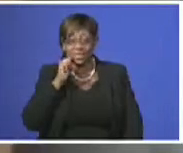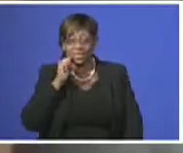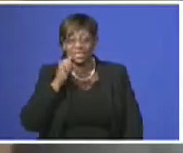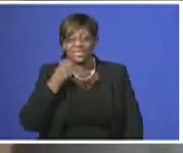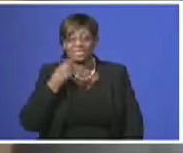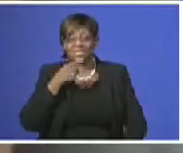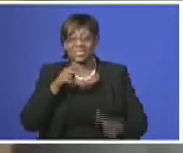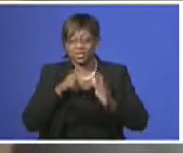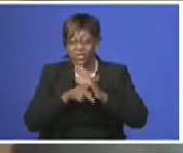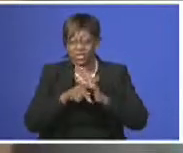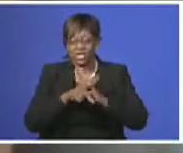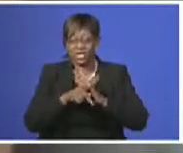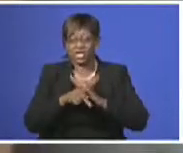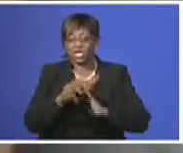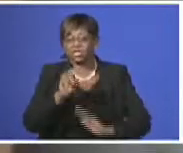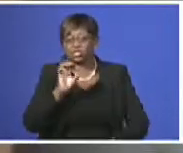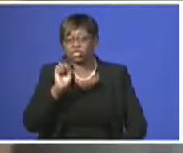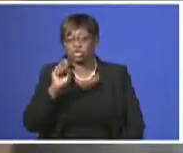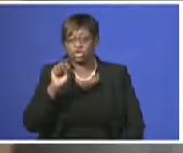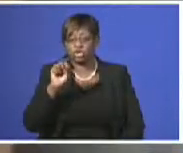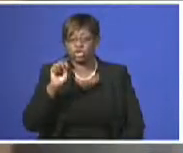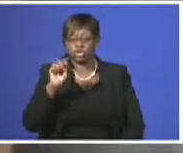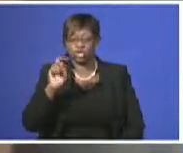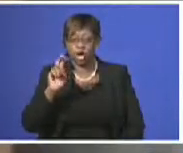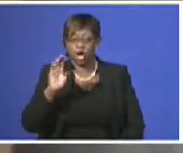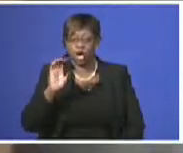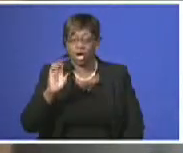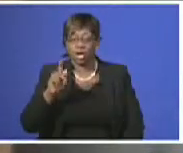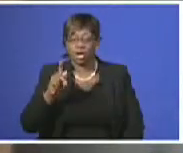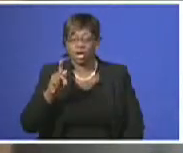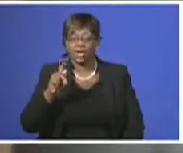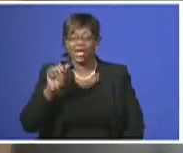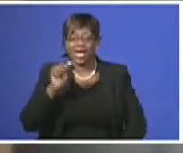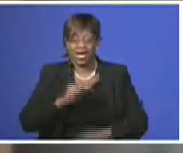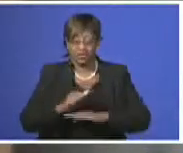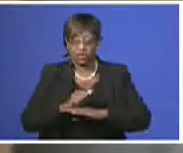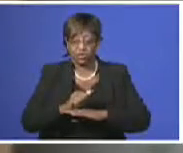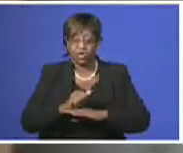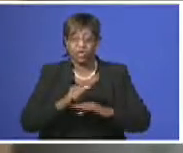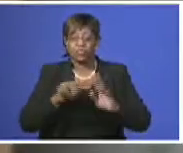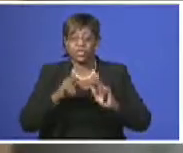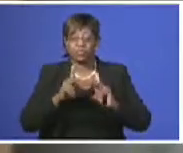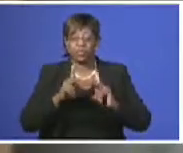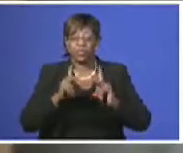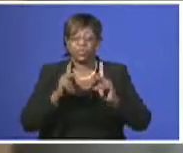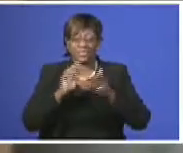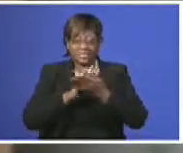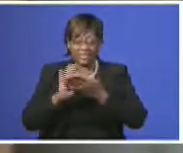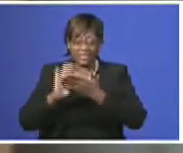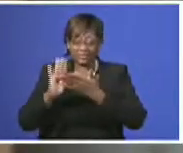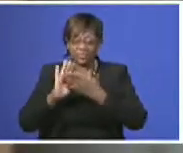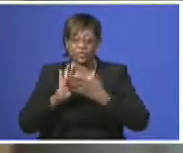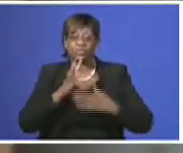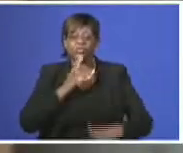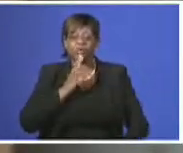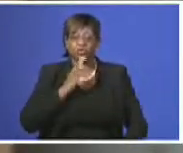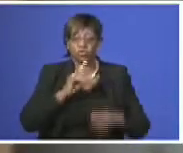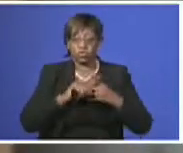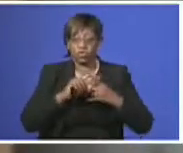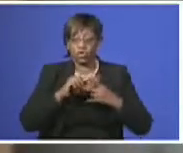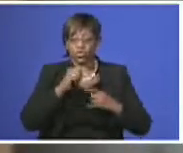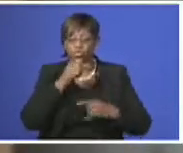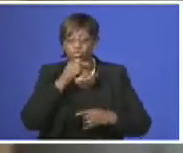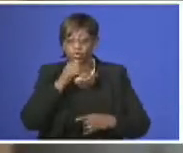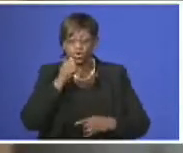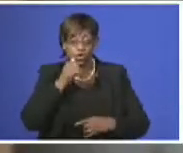their residence on Stack Avenue, we met family members cleaning up the property. Here, we spoke with Edenique's father, who told us he's